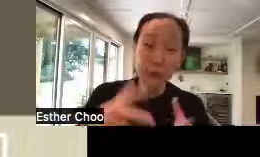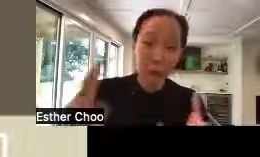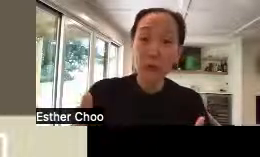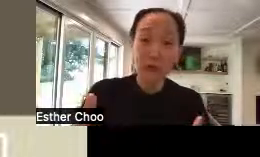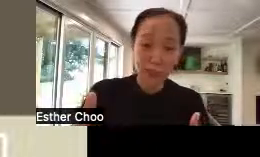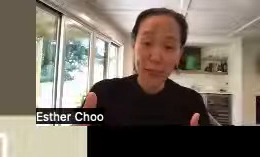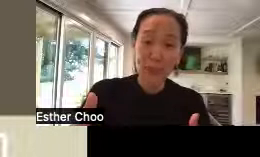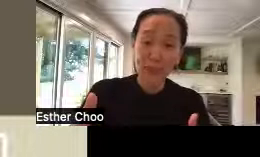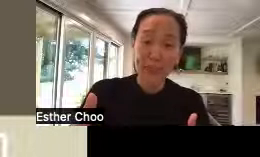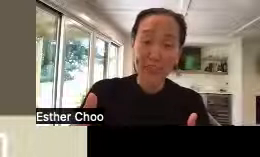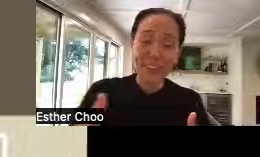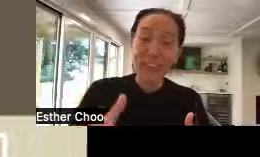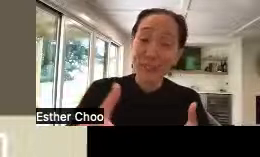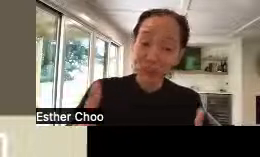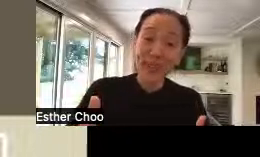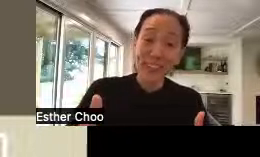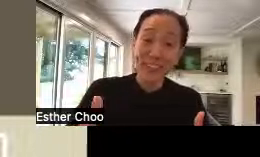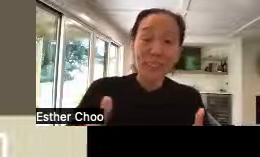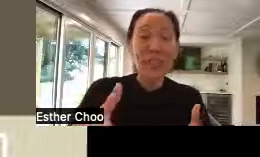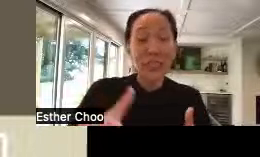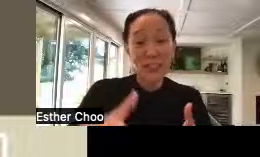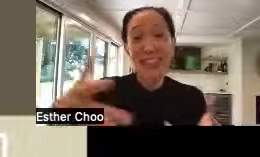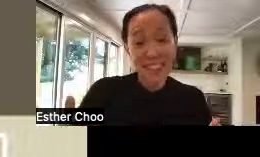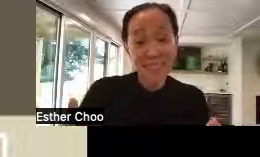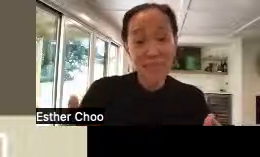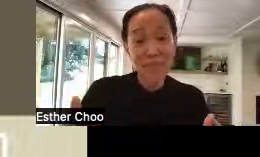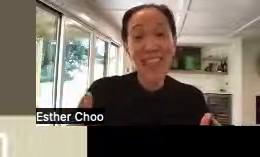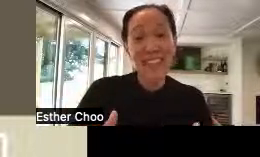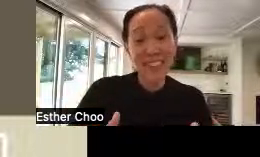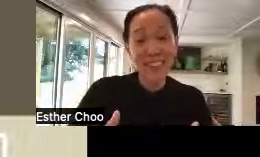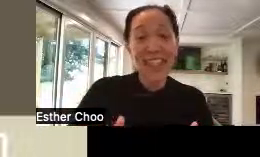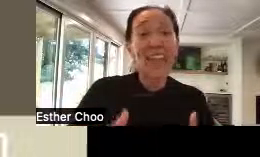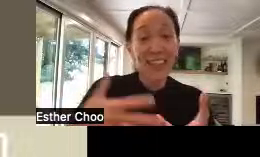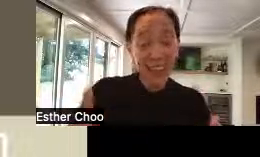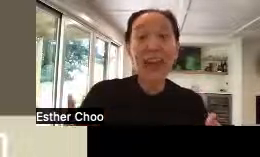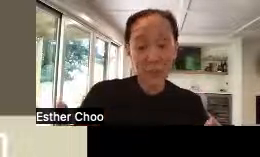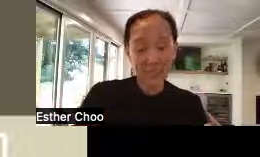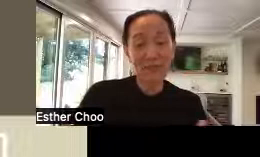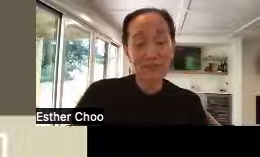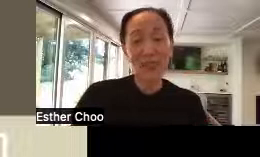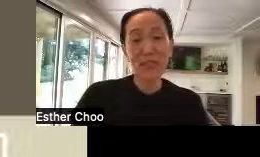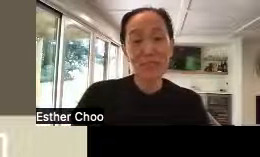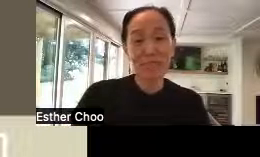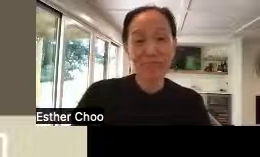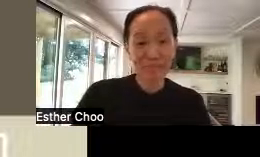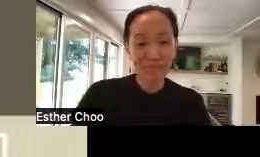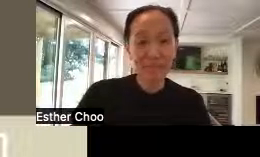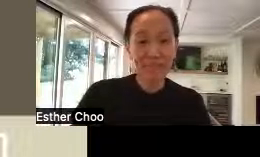this wonderful workforce that we've built do it when they are in a system that is not allowing them to do